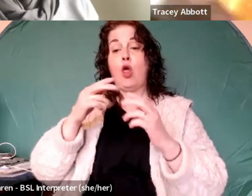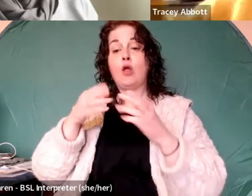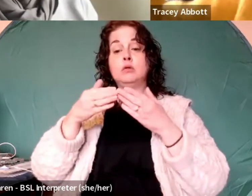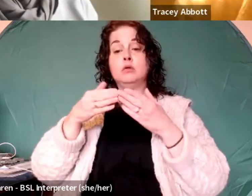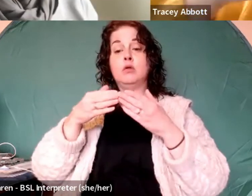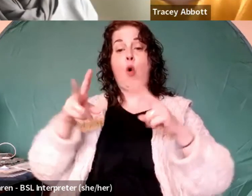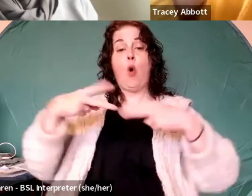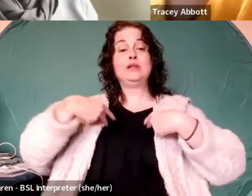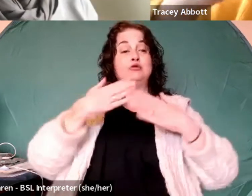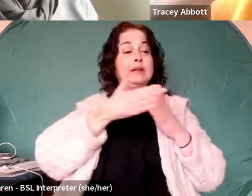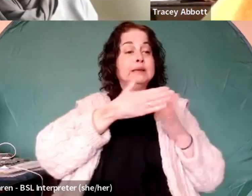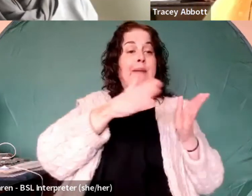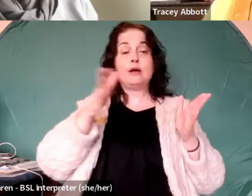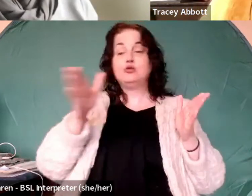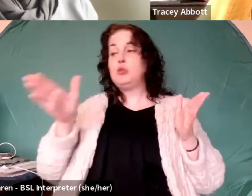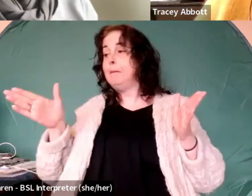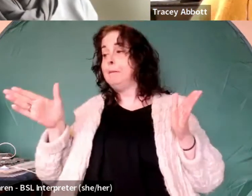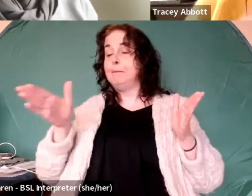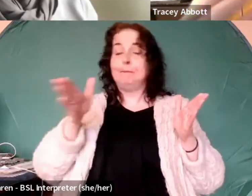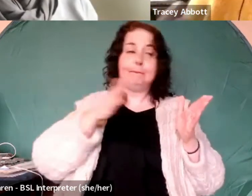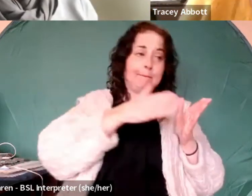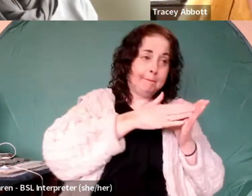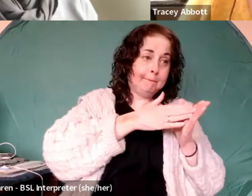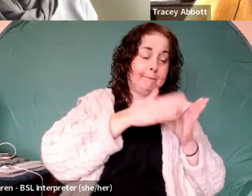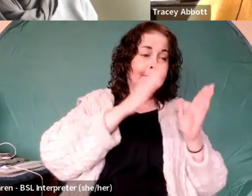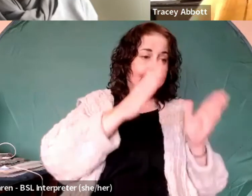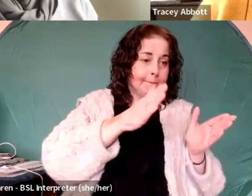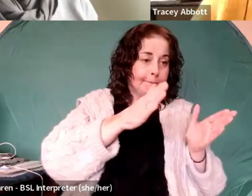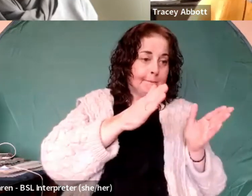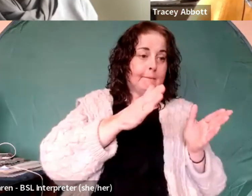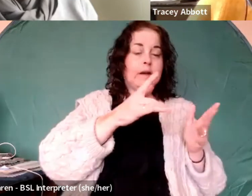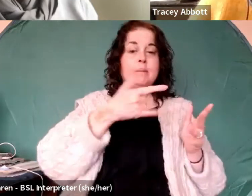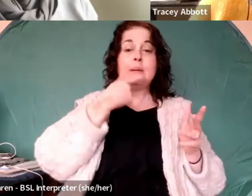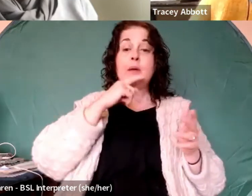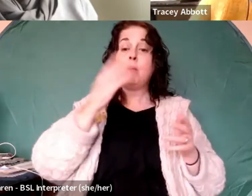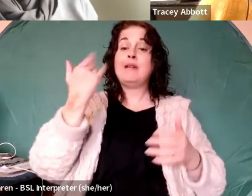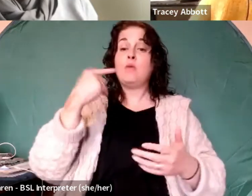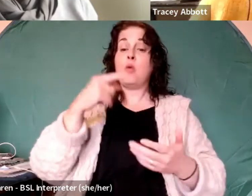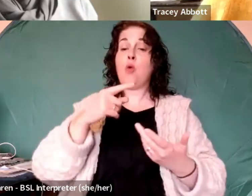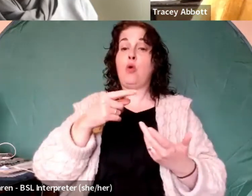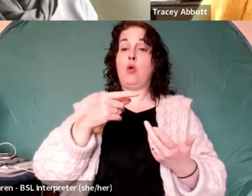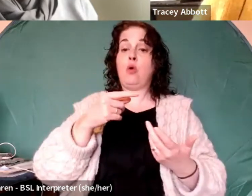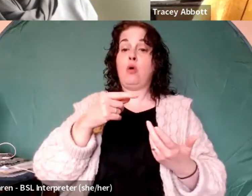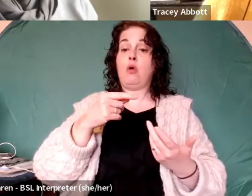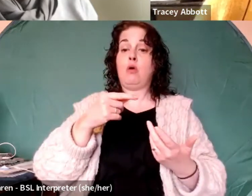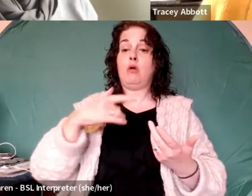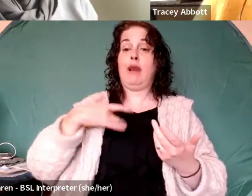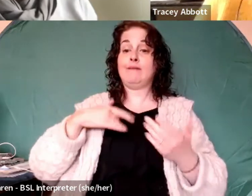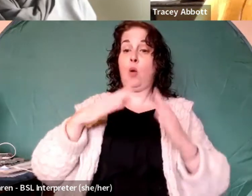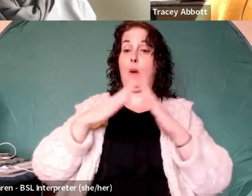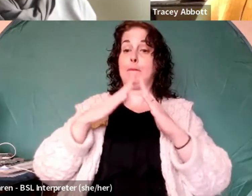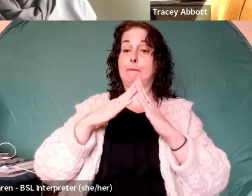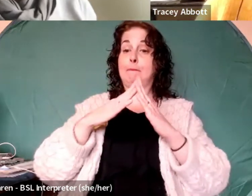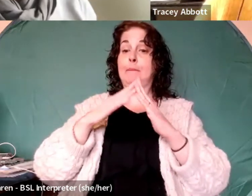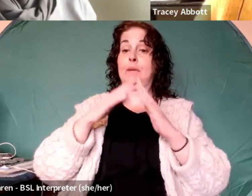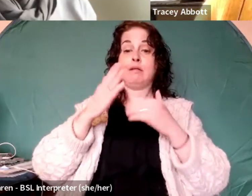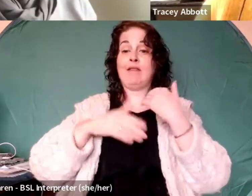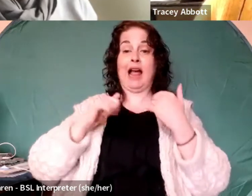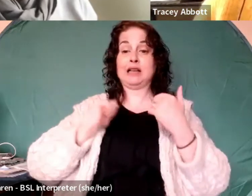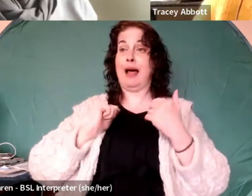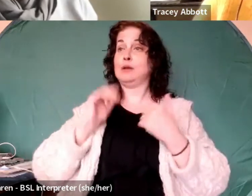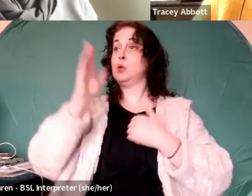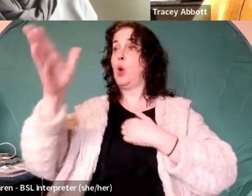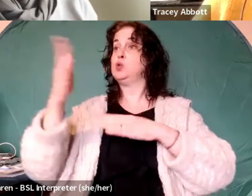spectrum, but at the lower end of it. So people that in the past had been living at home, never expected to go out to